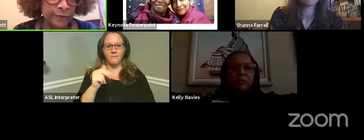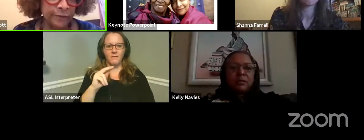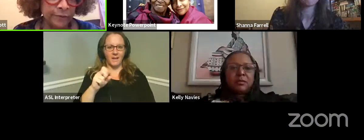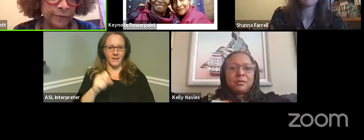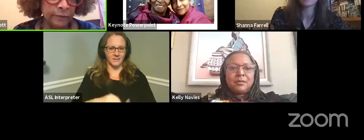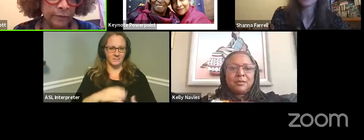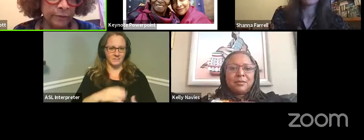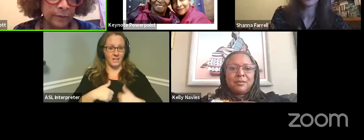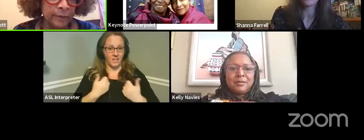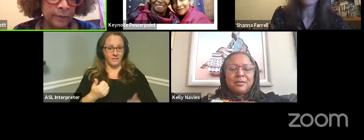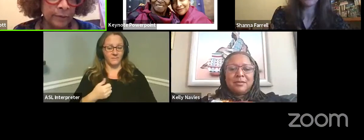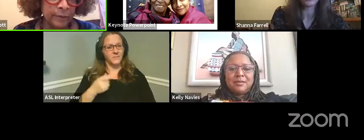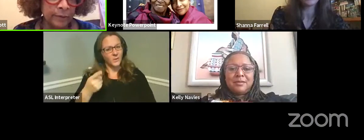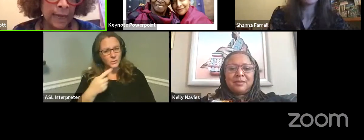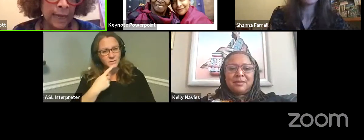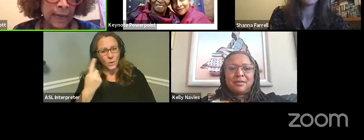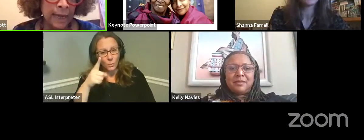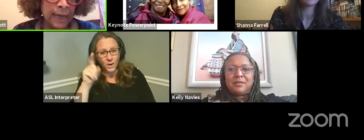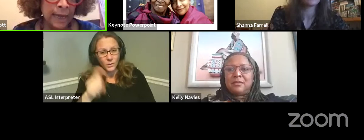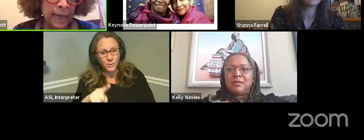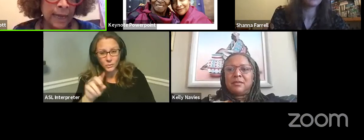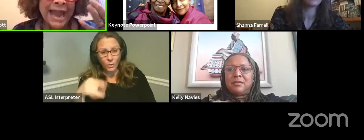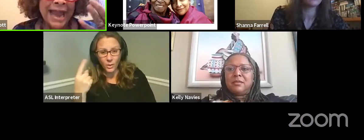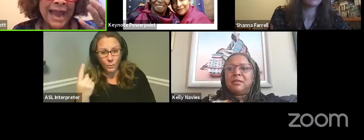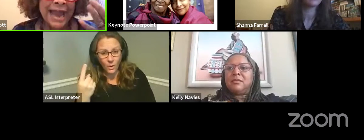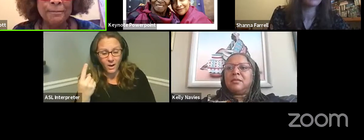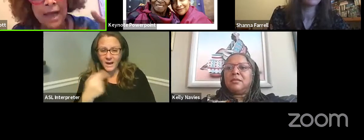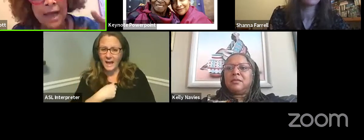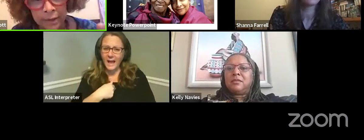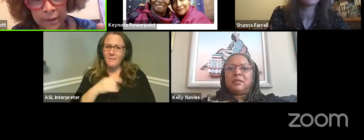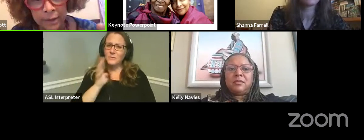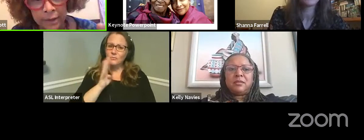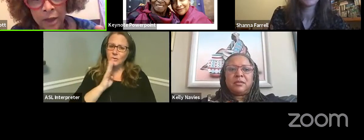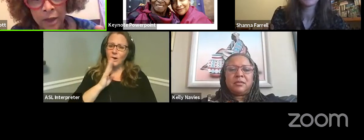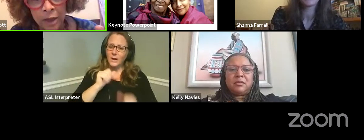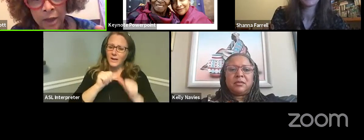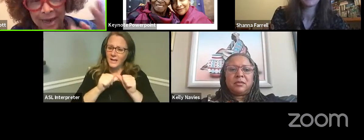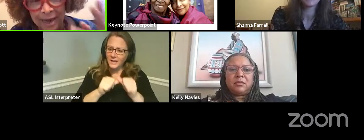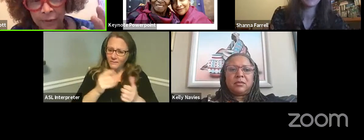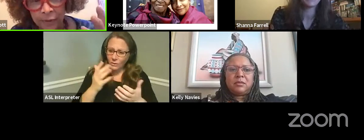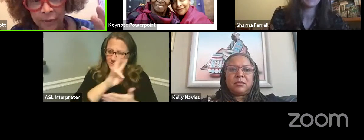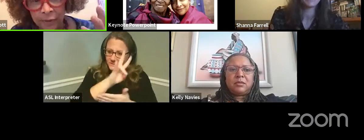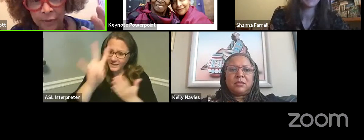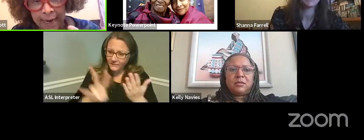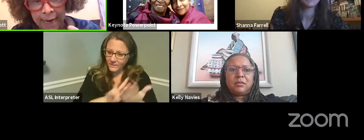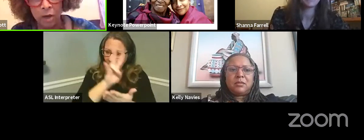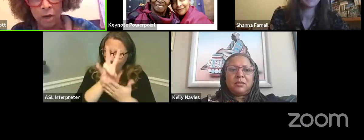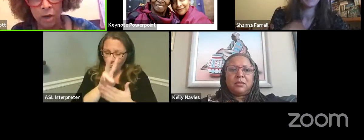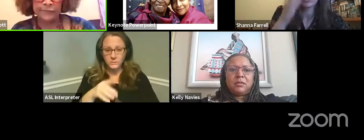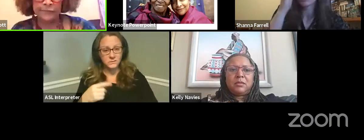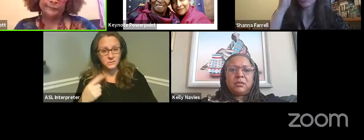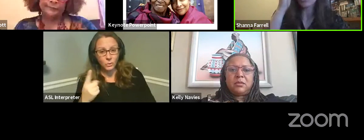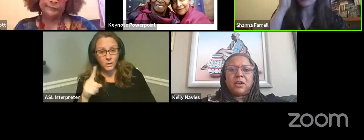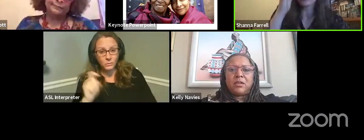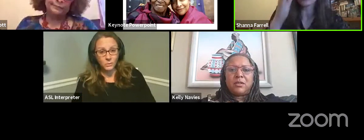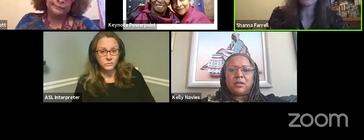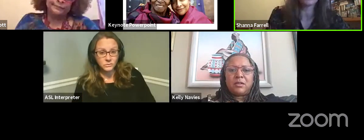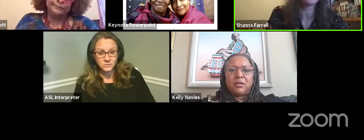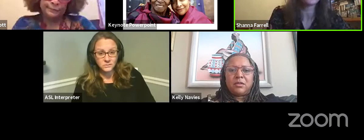one question? I cannot believe that I've been talking like this for 7 hours and I got one question.